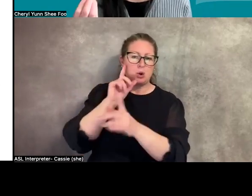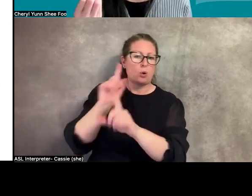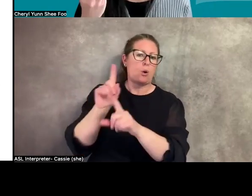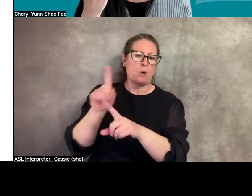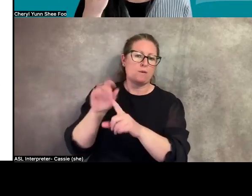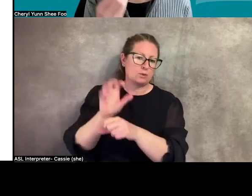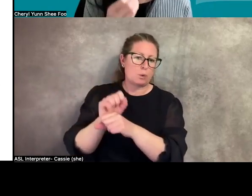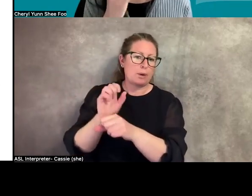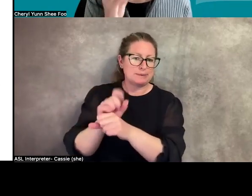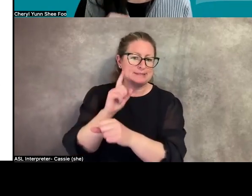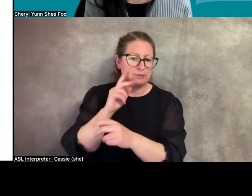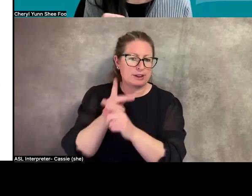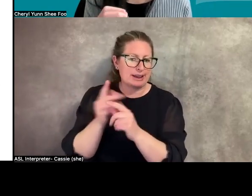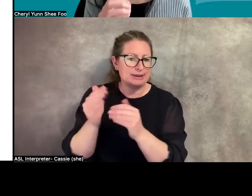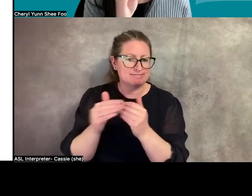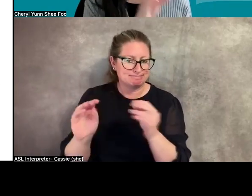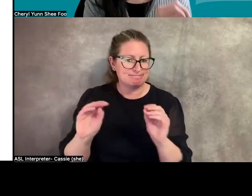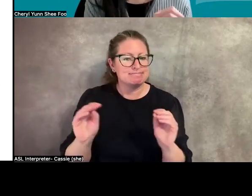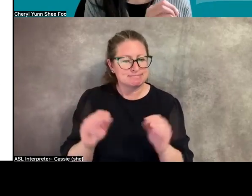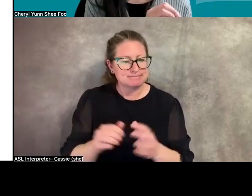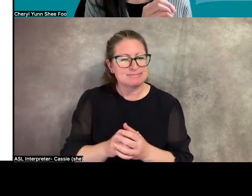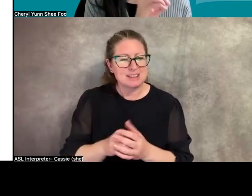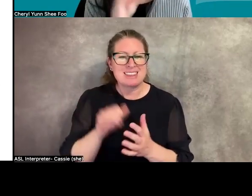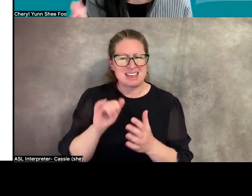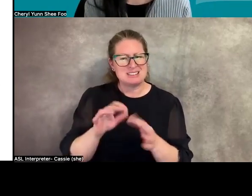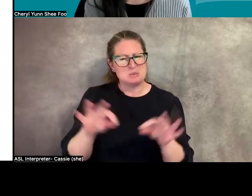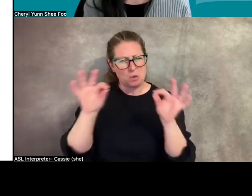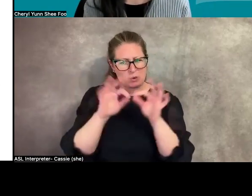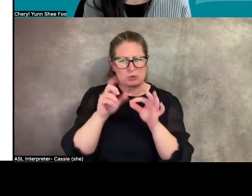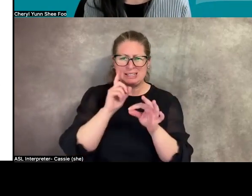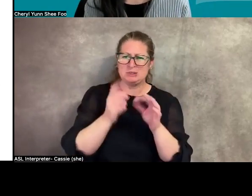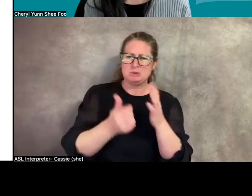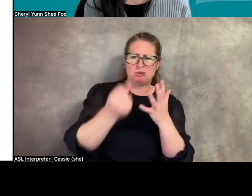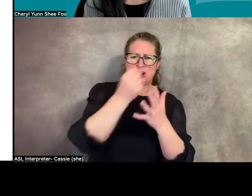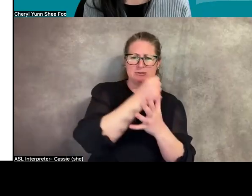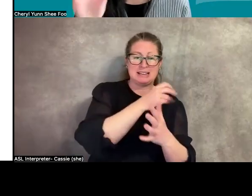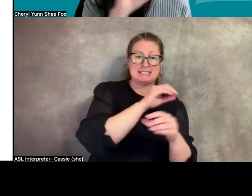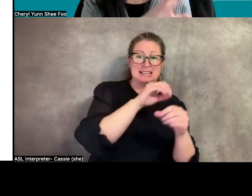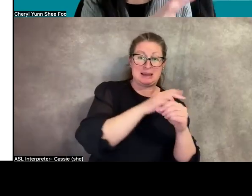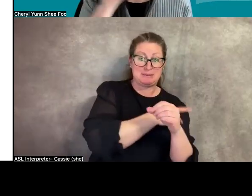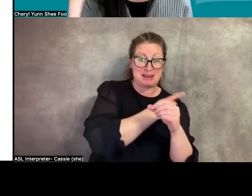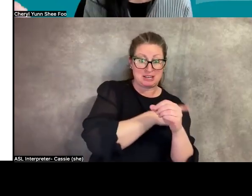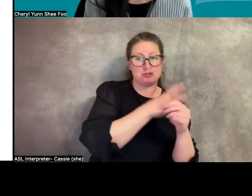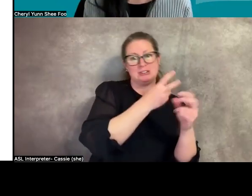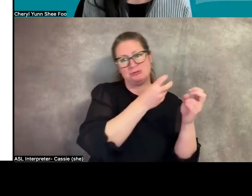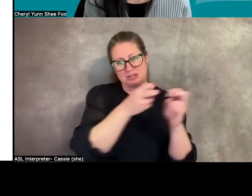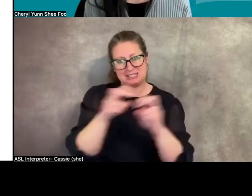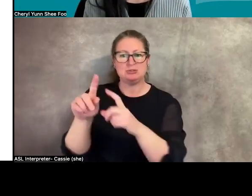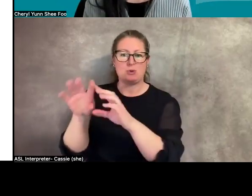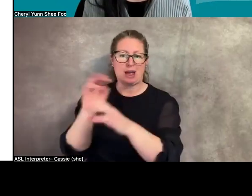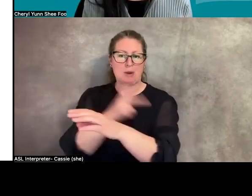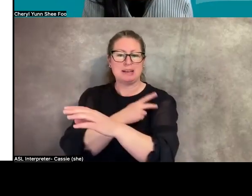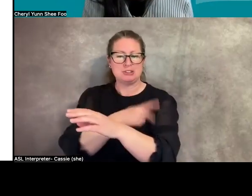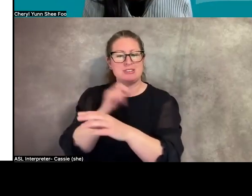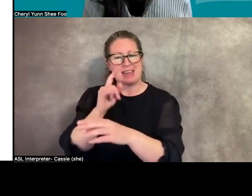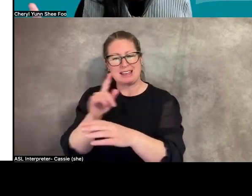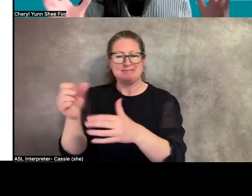important and will be prioritizing inpatient settings and hospital care transitions in the next